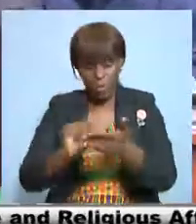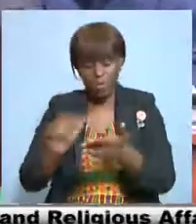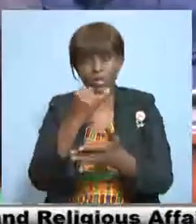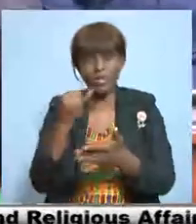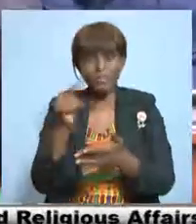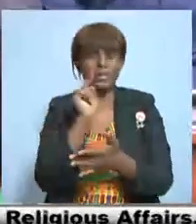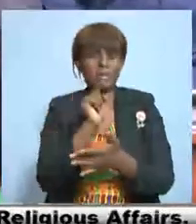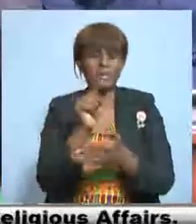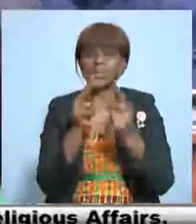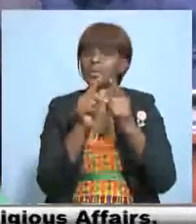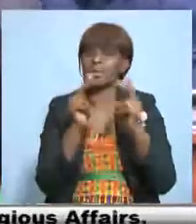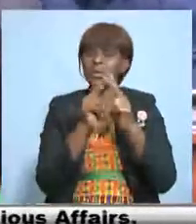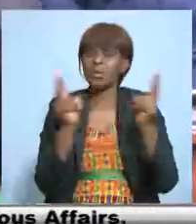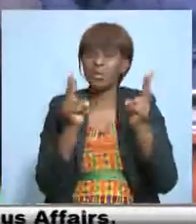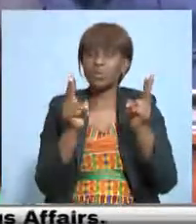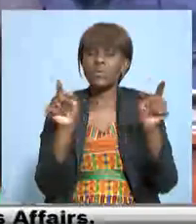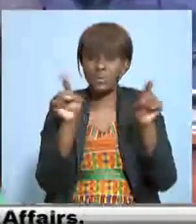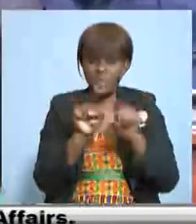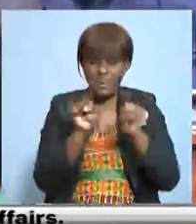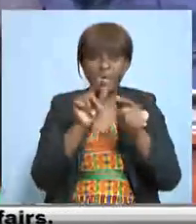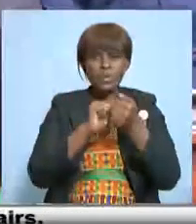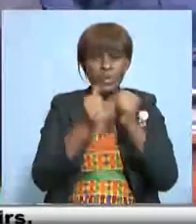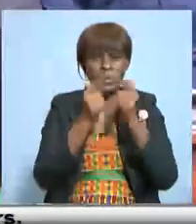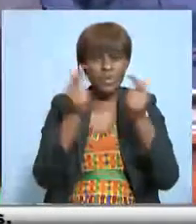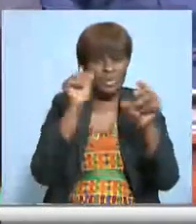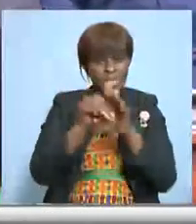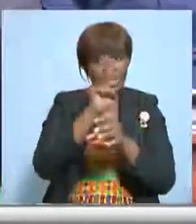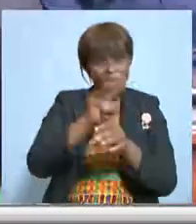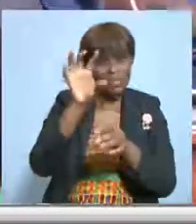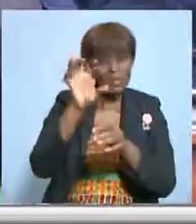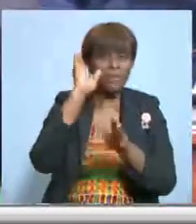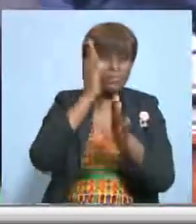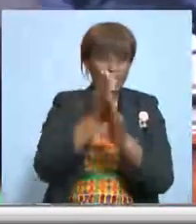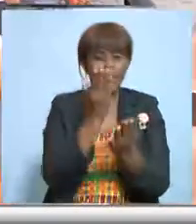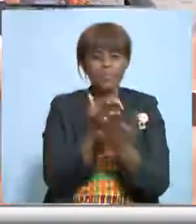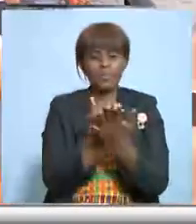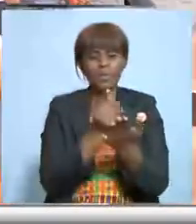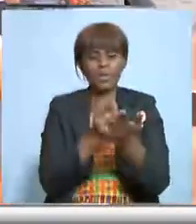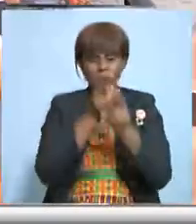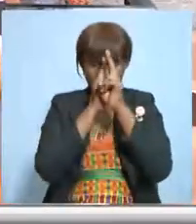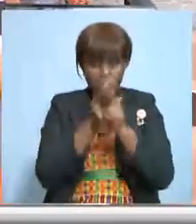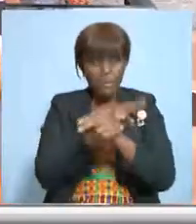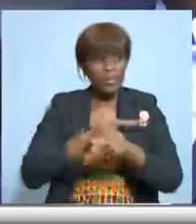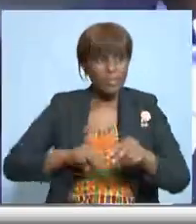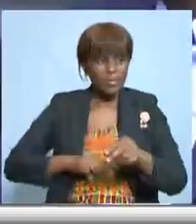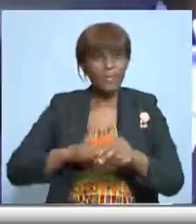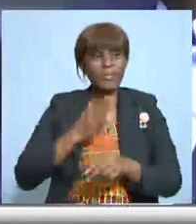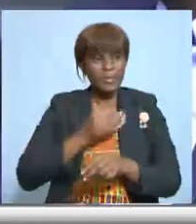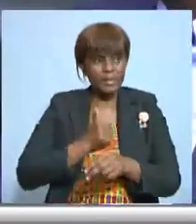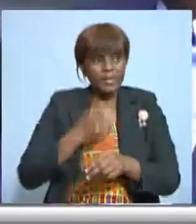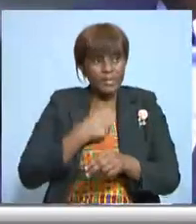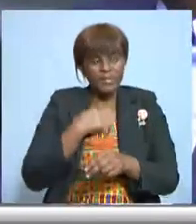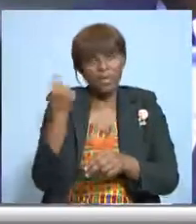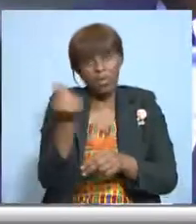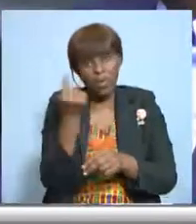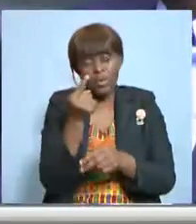so aloof in Western Province. Order, stick to the motion, Honourable Member. Madam Speaker, stick to the motion. I am